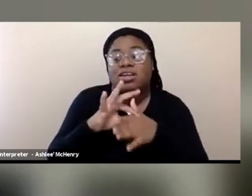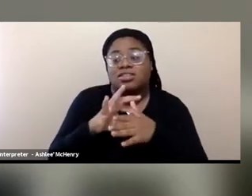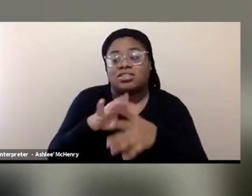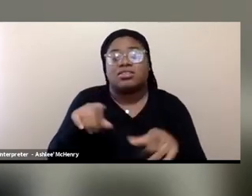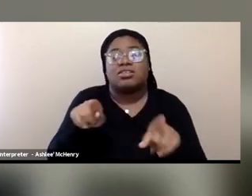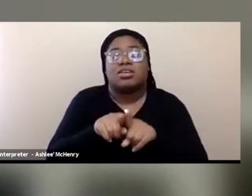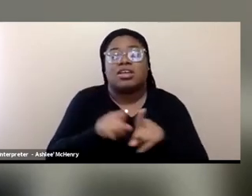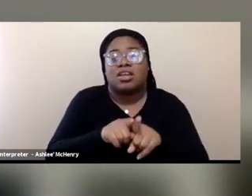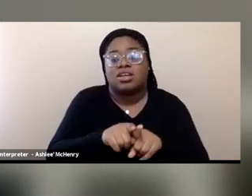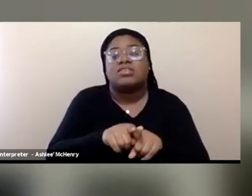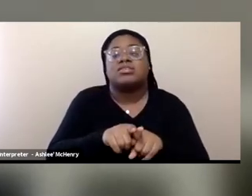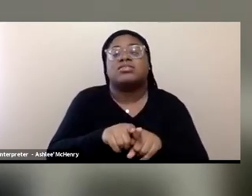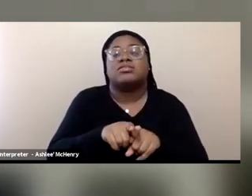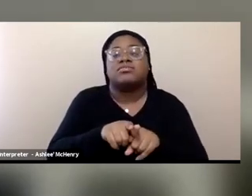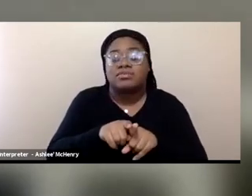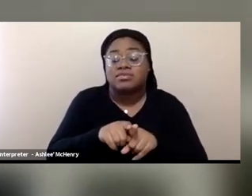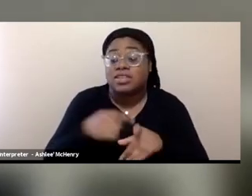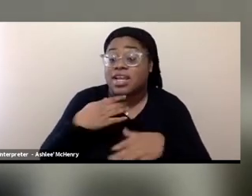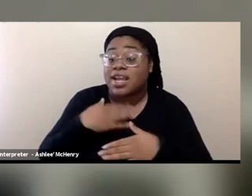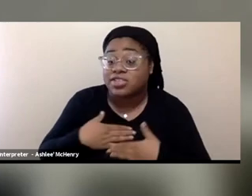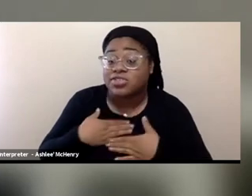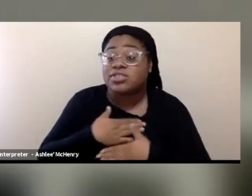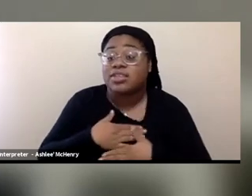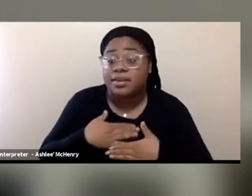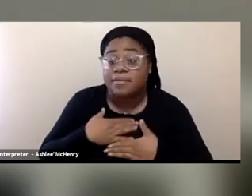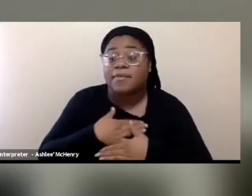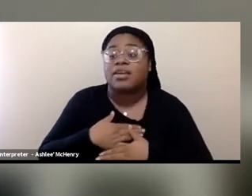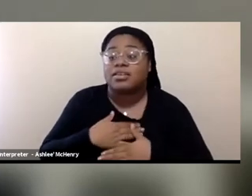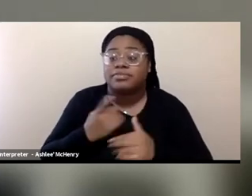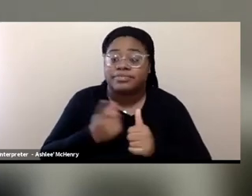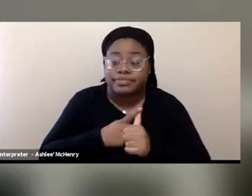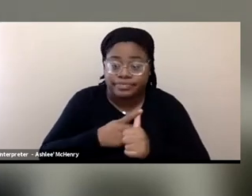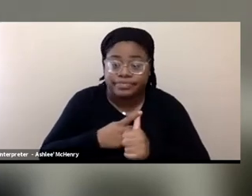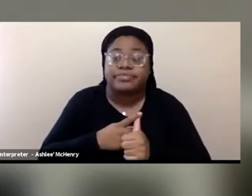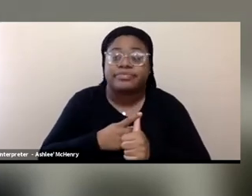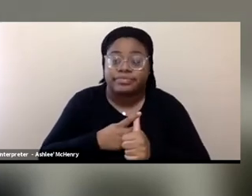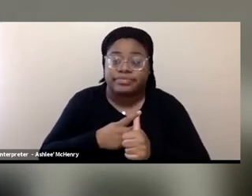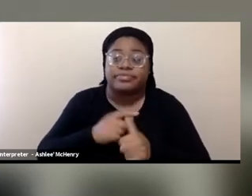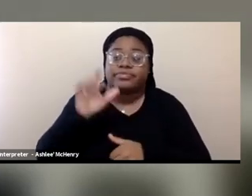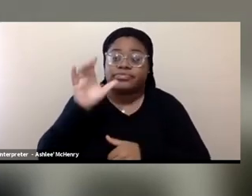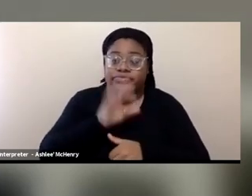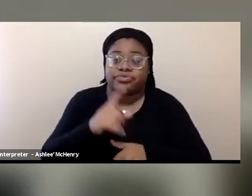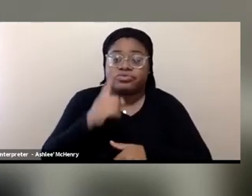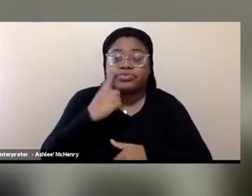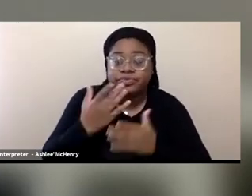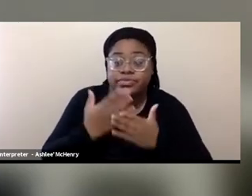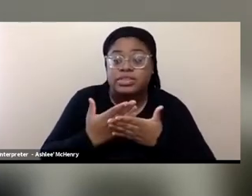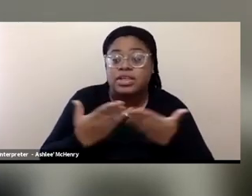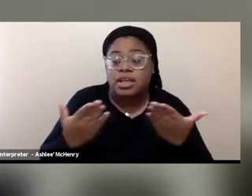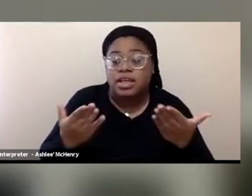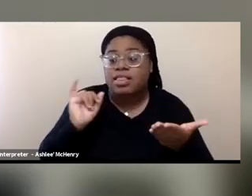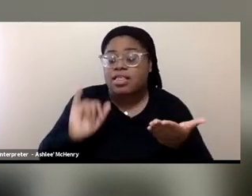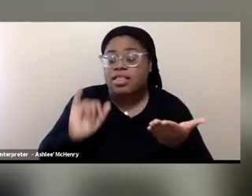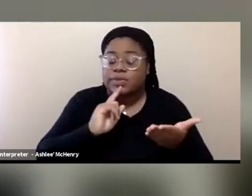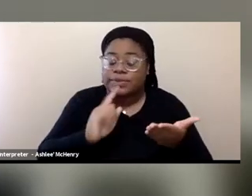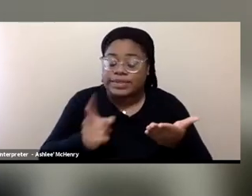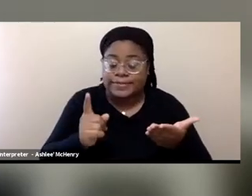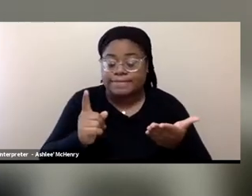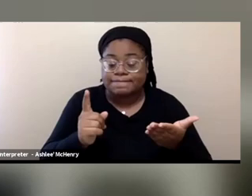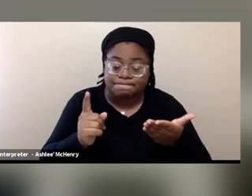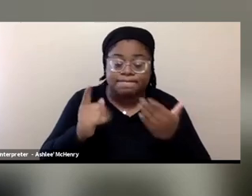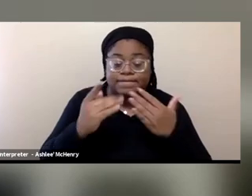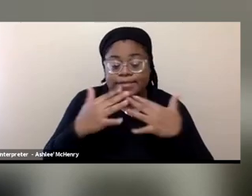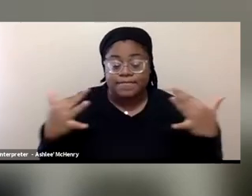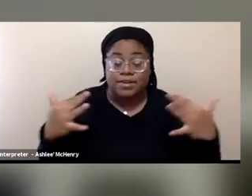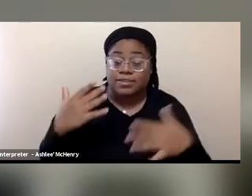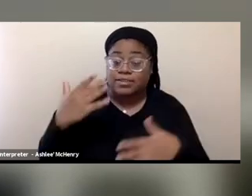also do entertainment-based content. But first and foremost, we're looking for things that really have diversity as